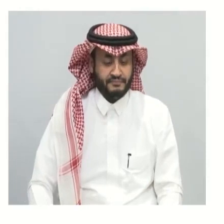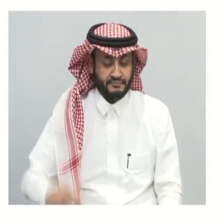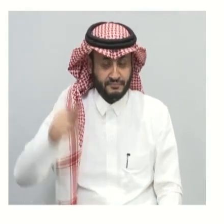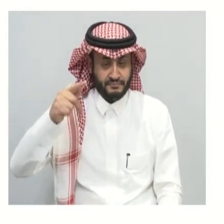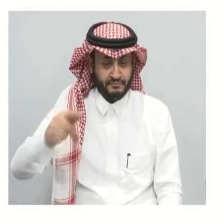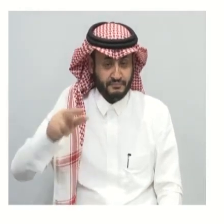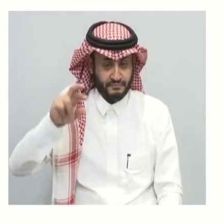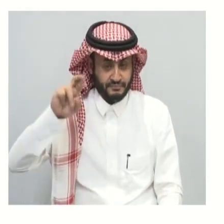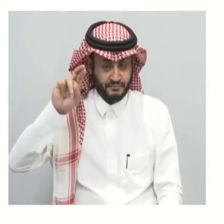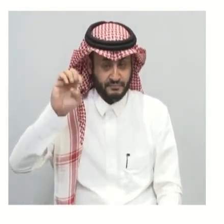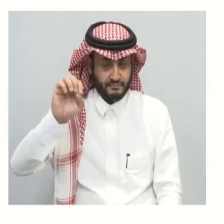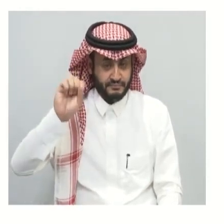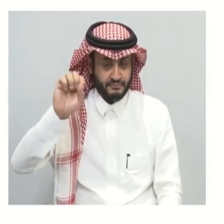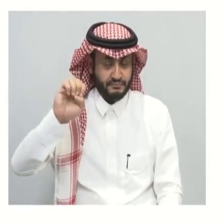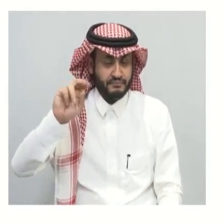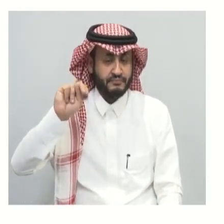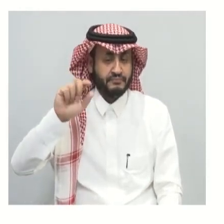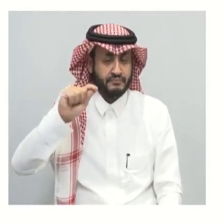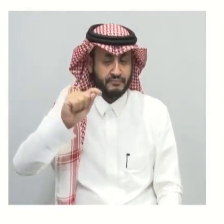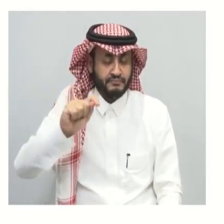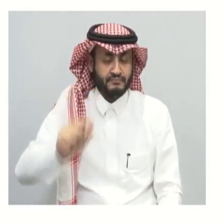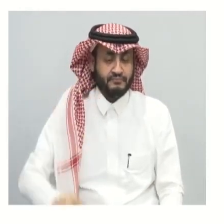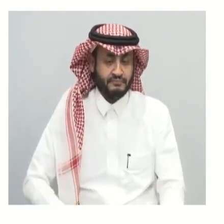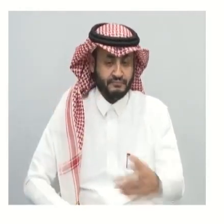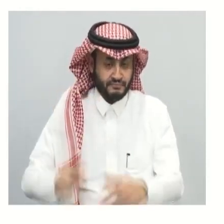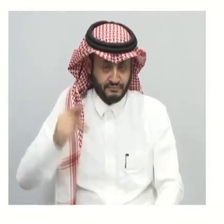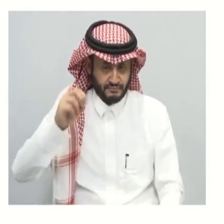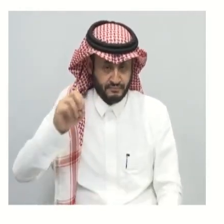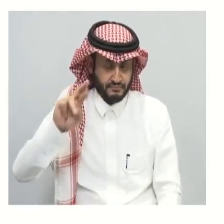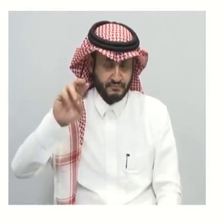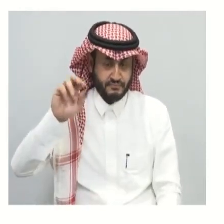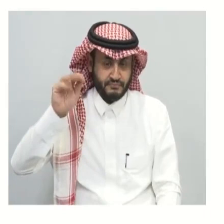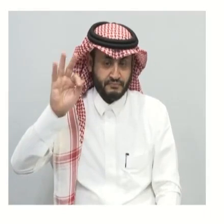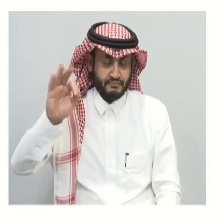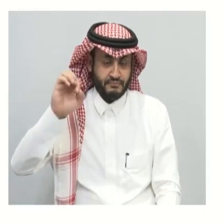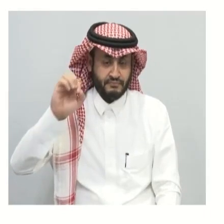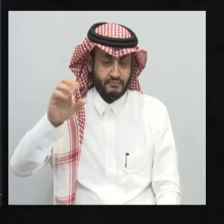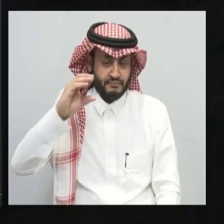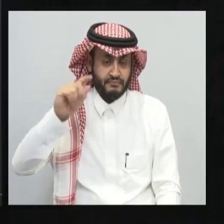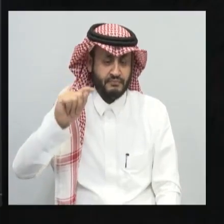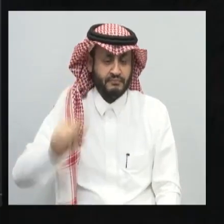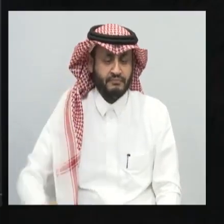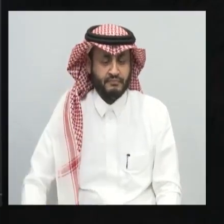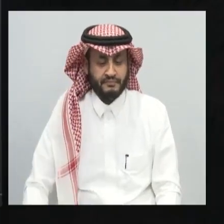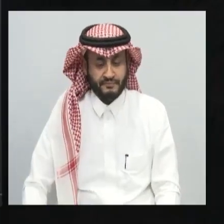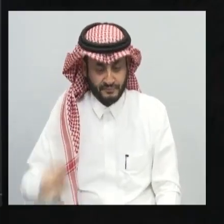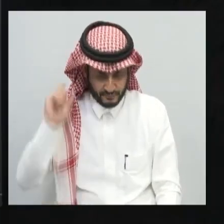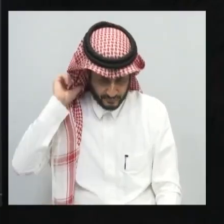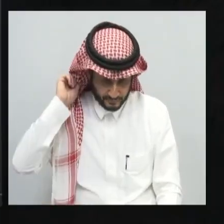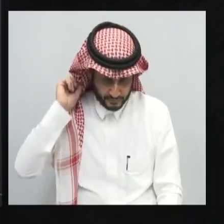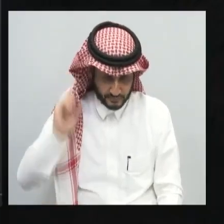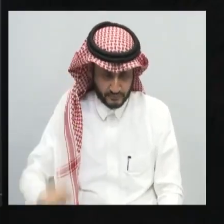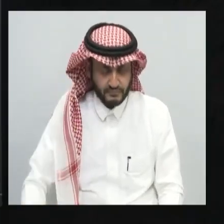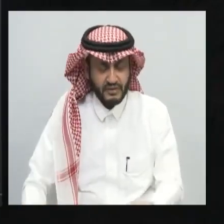I have already, like, I have already turned the oven off. I have done it before, a minute